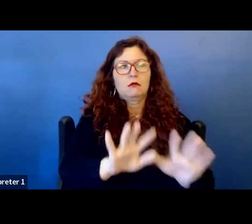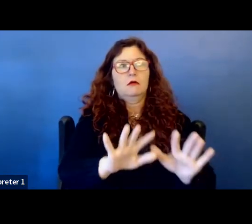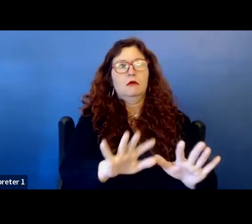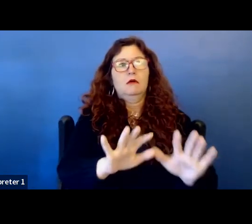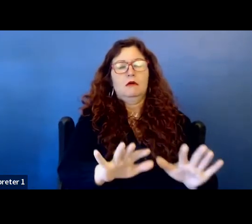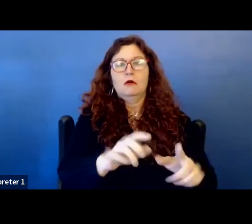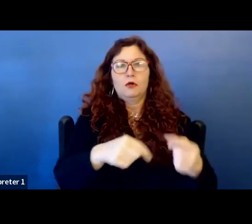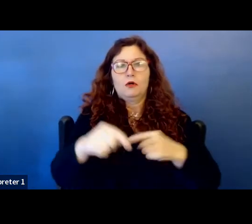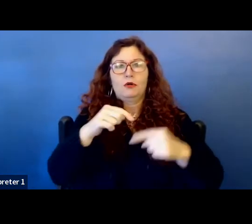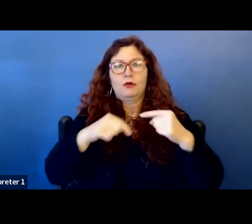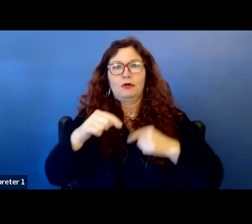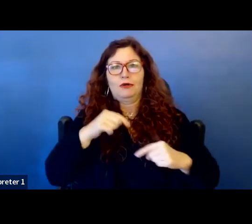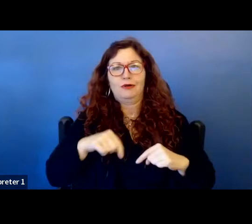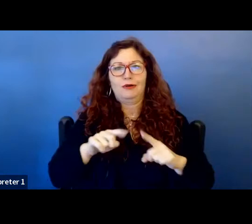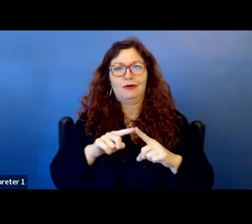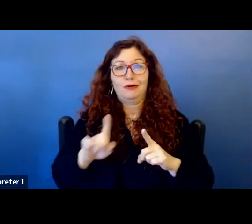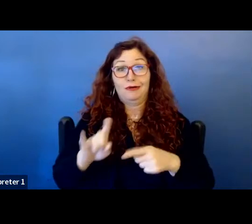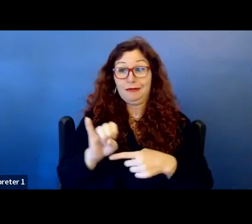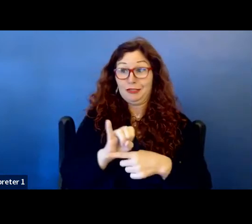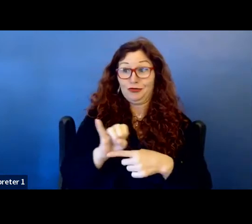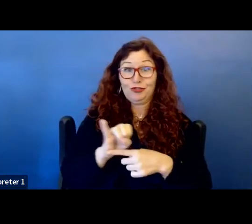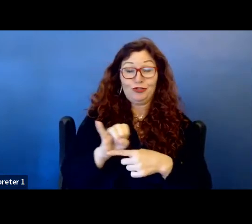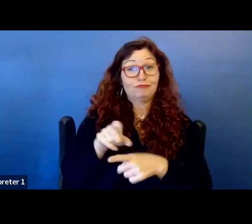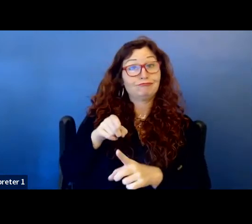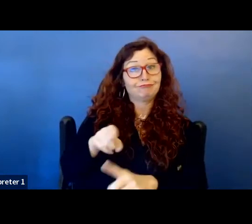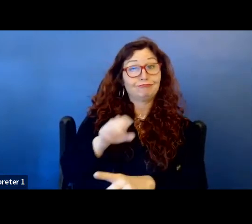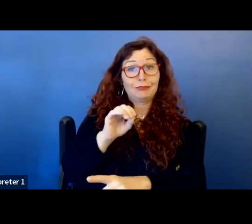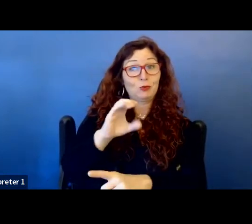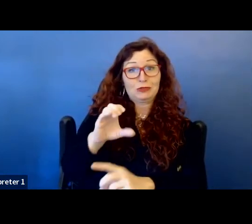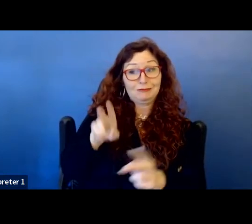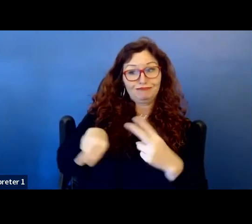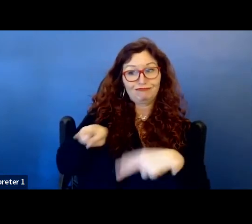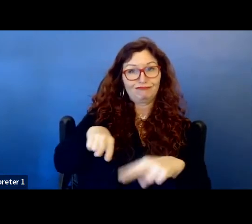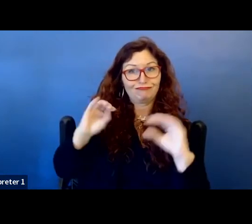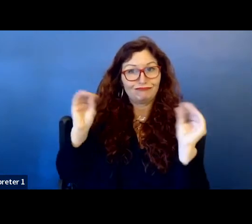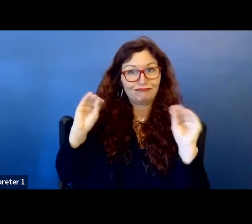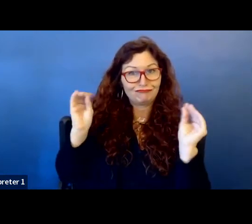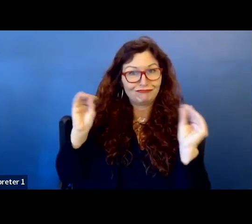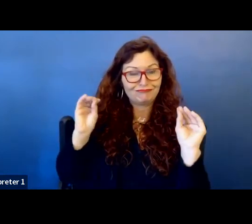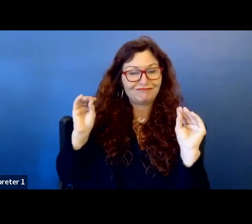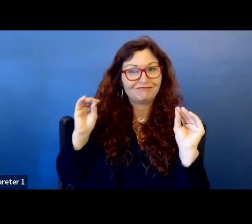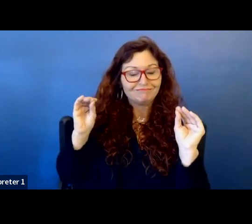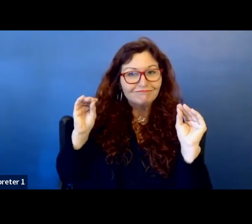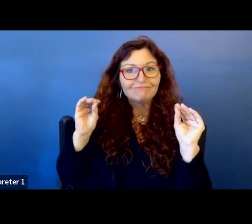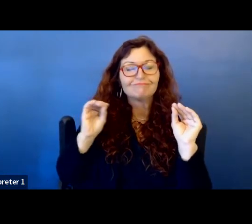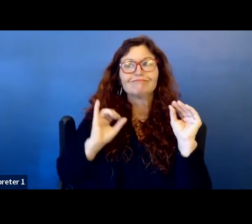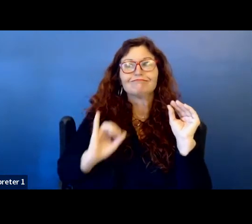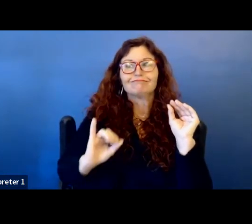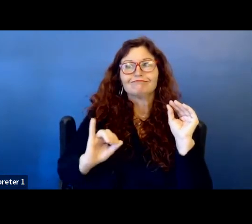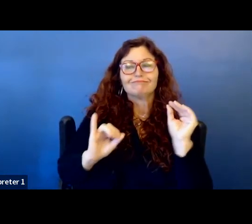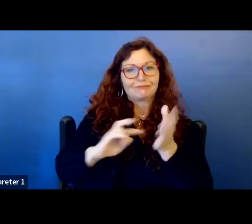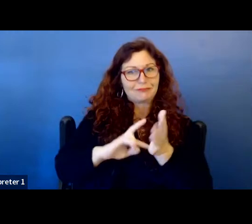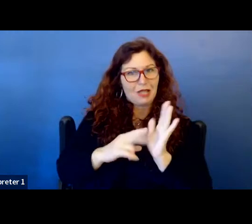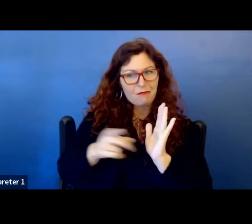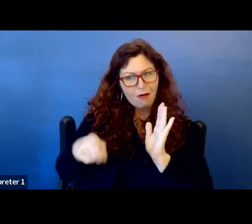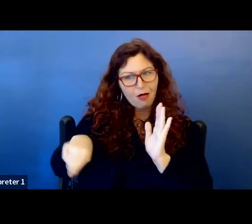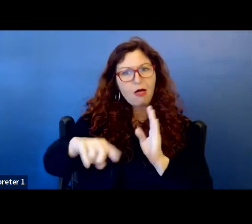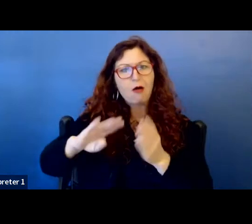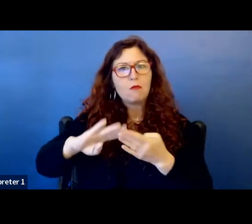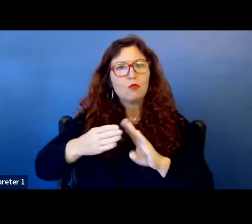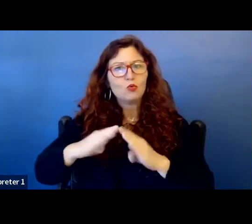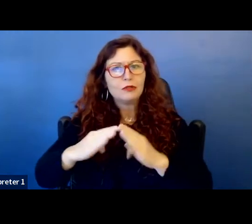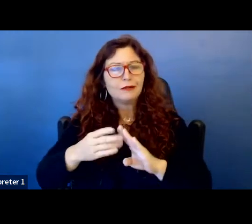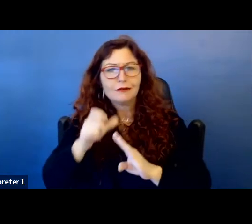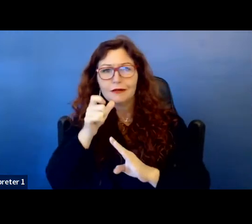know the earlier the comments were made about the the underserved communities not being provided some of the same creature comforts